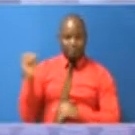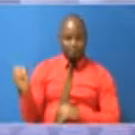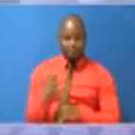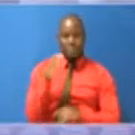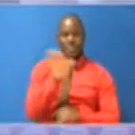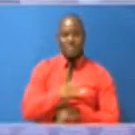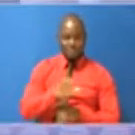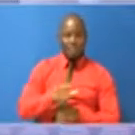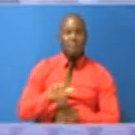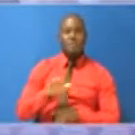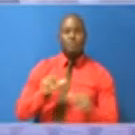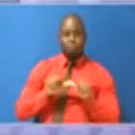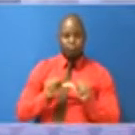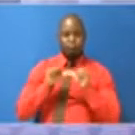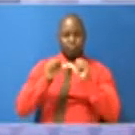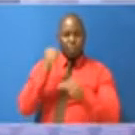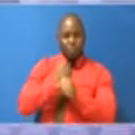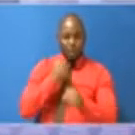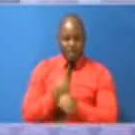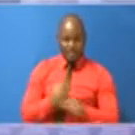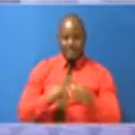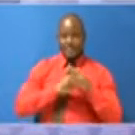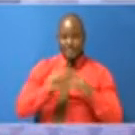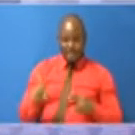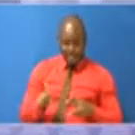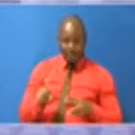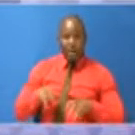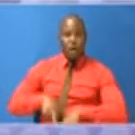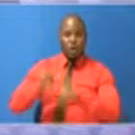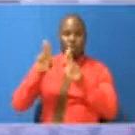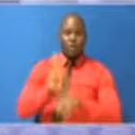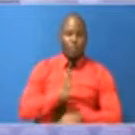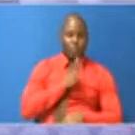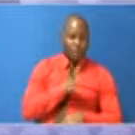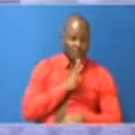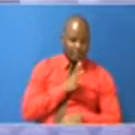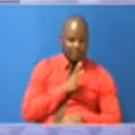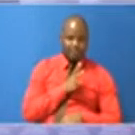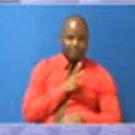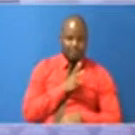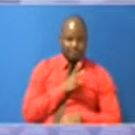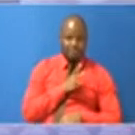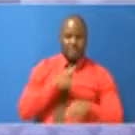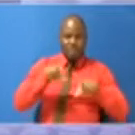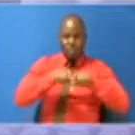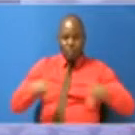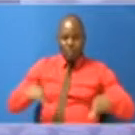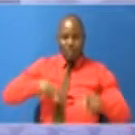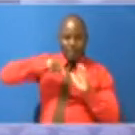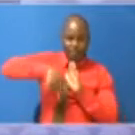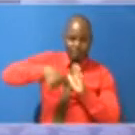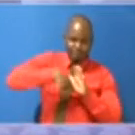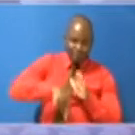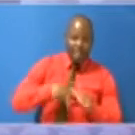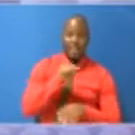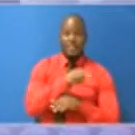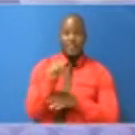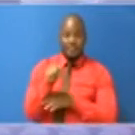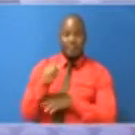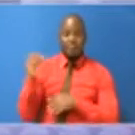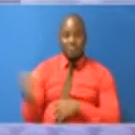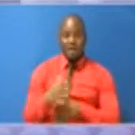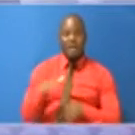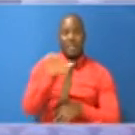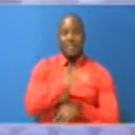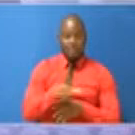settlements is to continue the work that has started roads water um sewer boreholes these informal